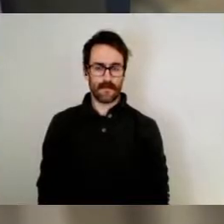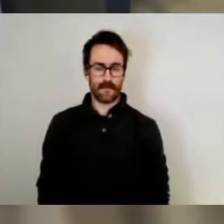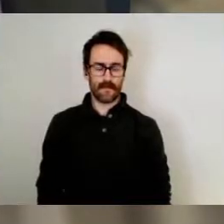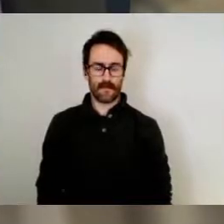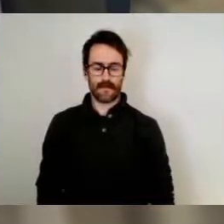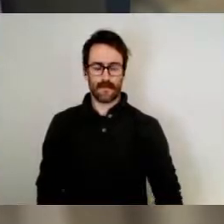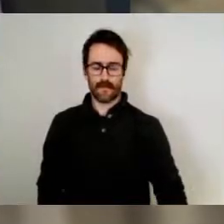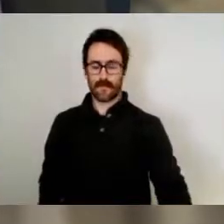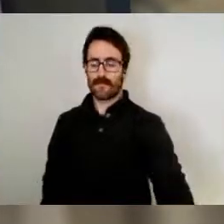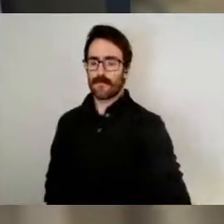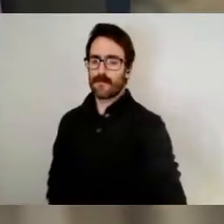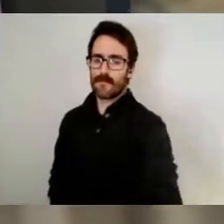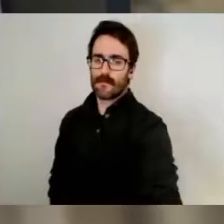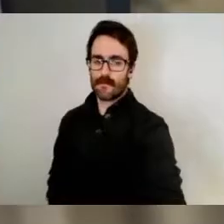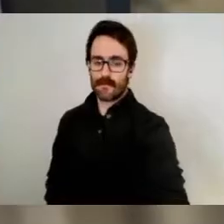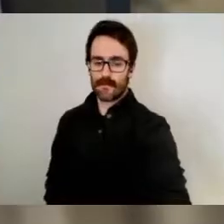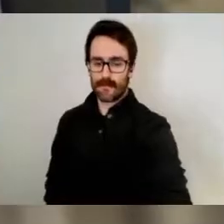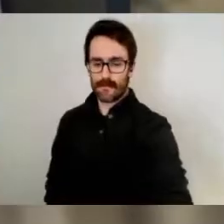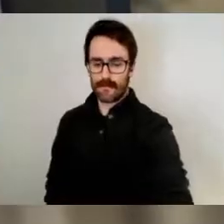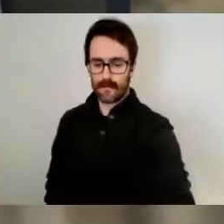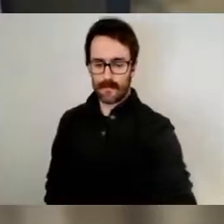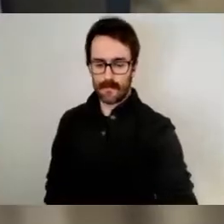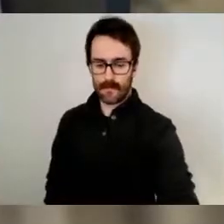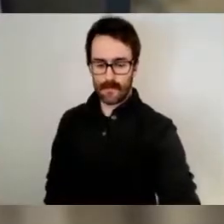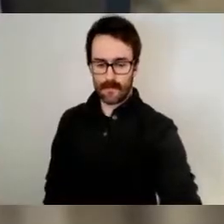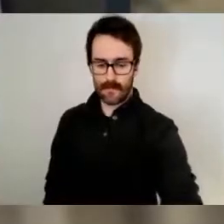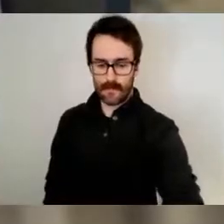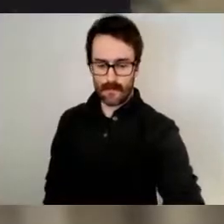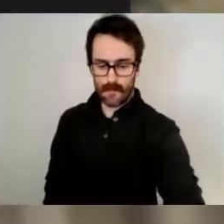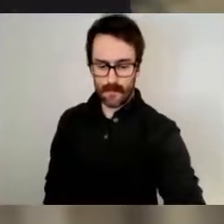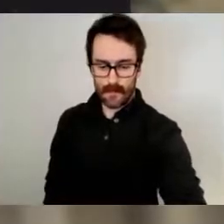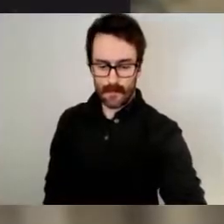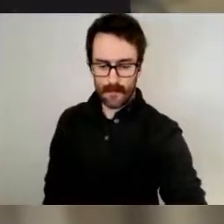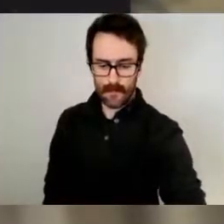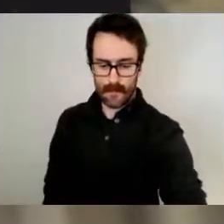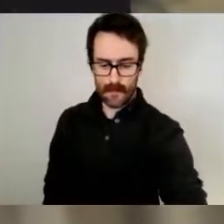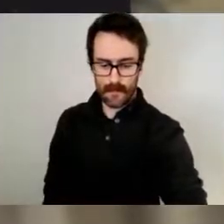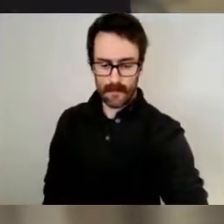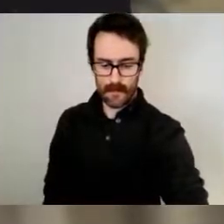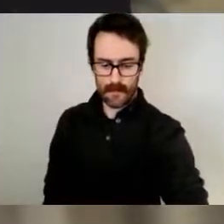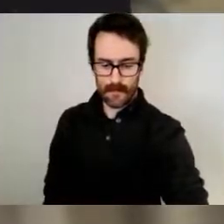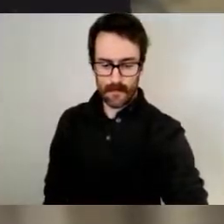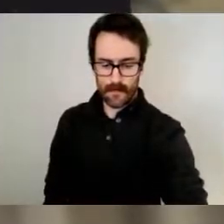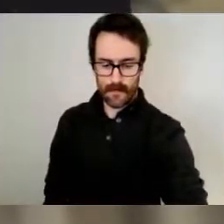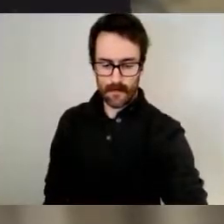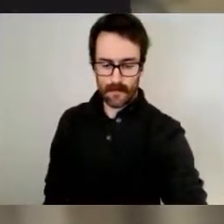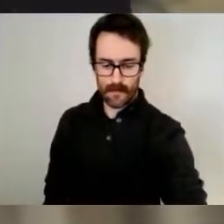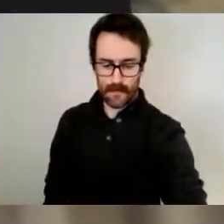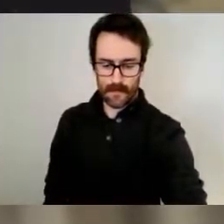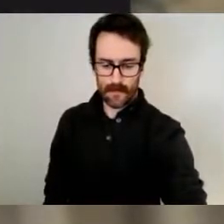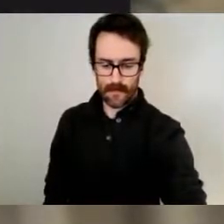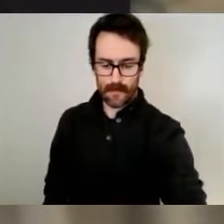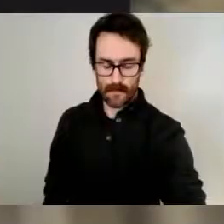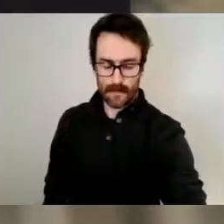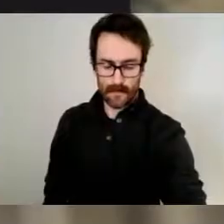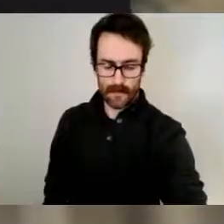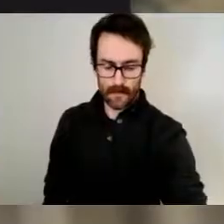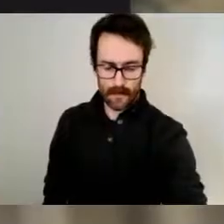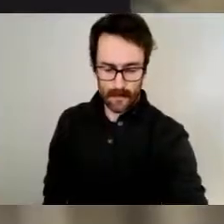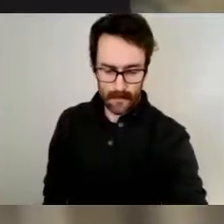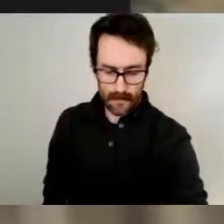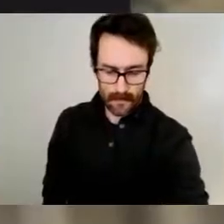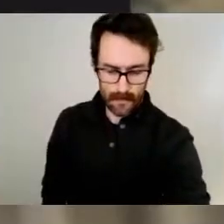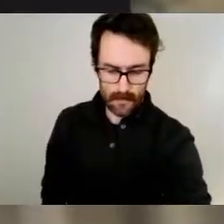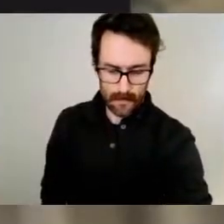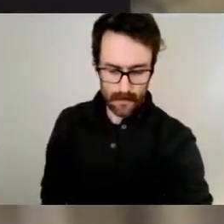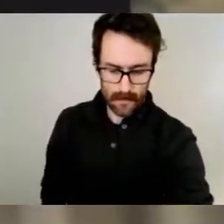trucks throughout the province to see if someone could help us. But they're still really all holding the same position. And now I have a